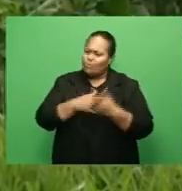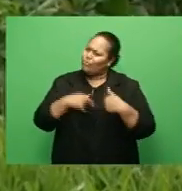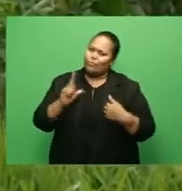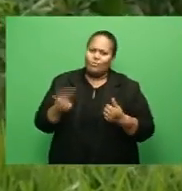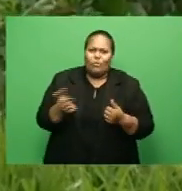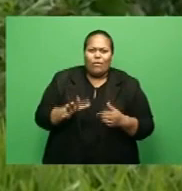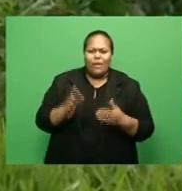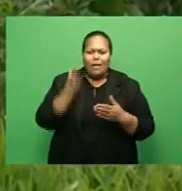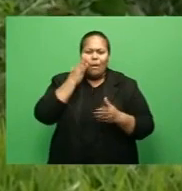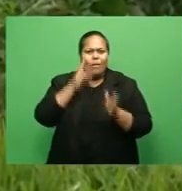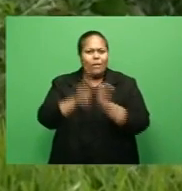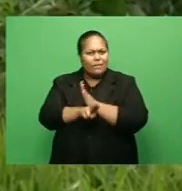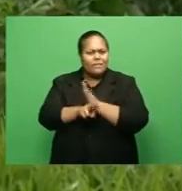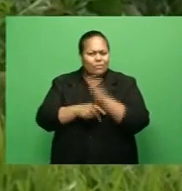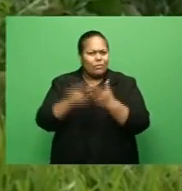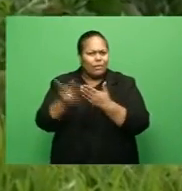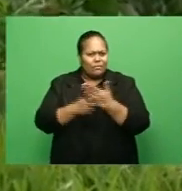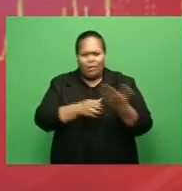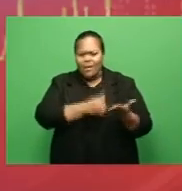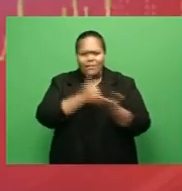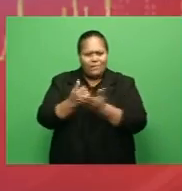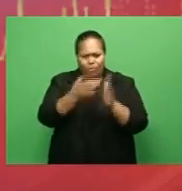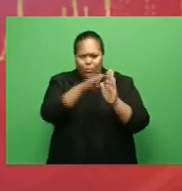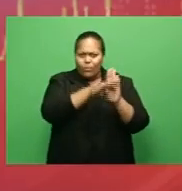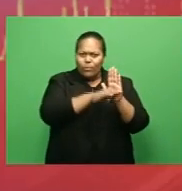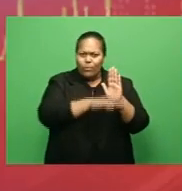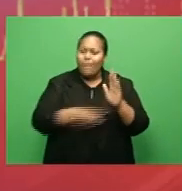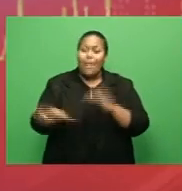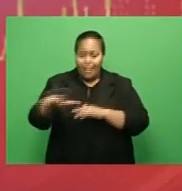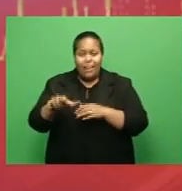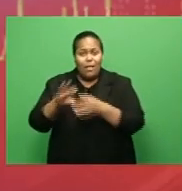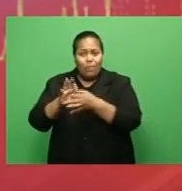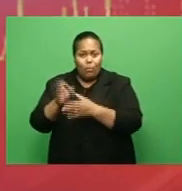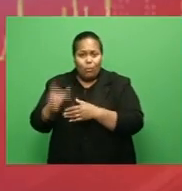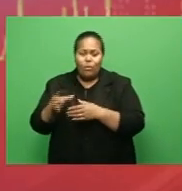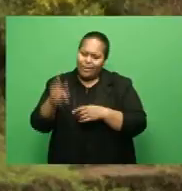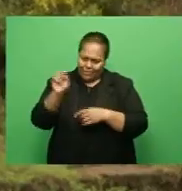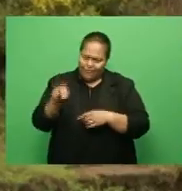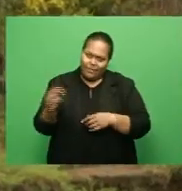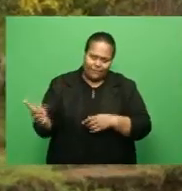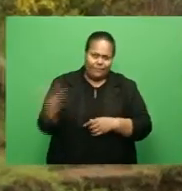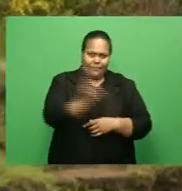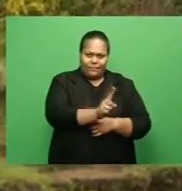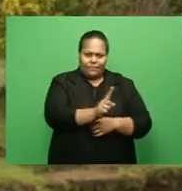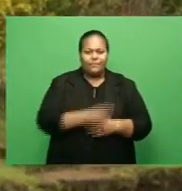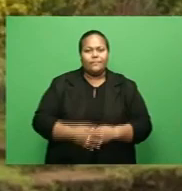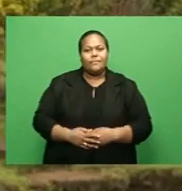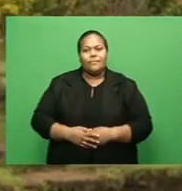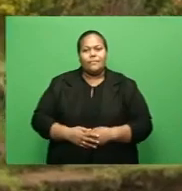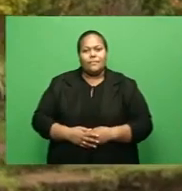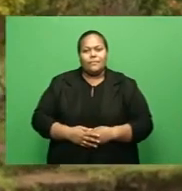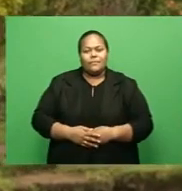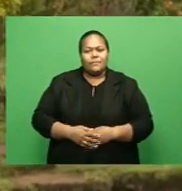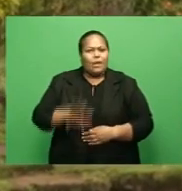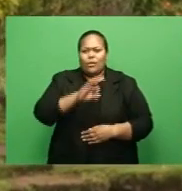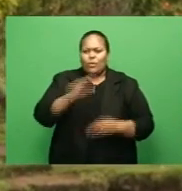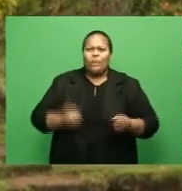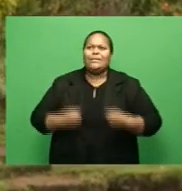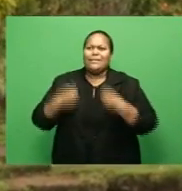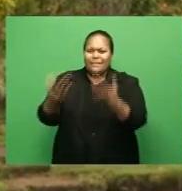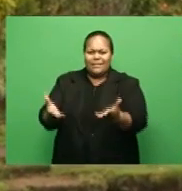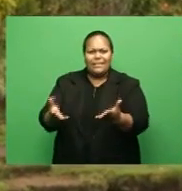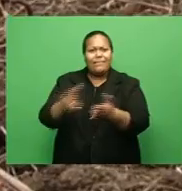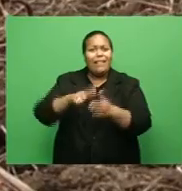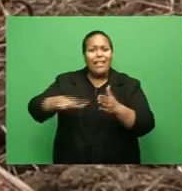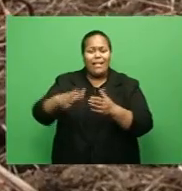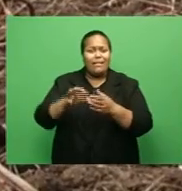regarding this assistance, and landowners need to do their part and come forward. He says not giving up lands for lease is a choice,